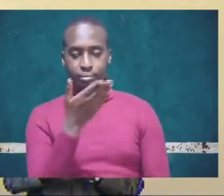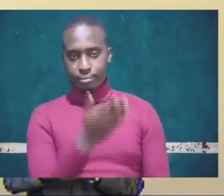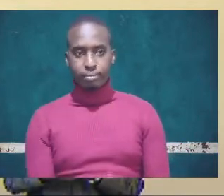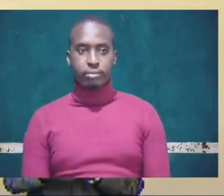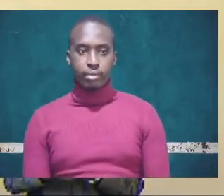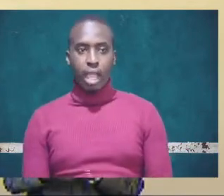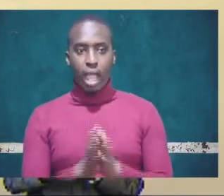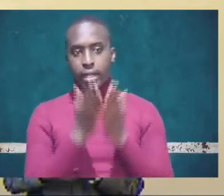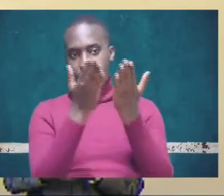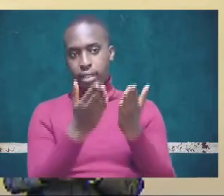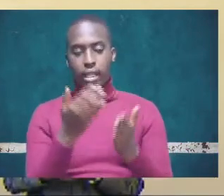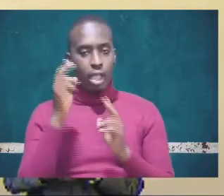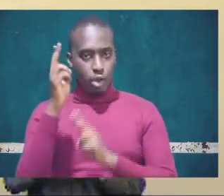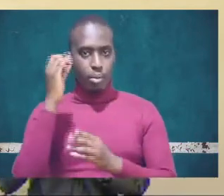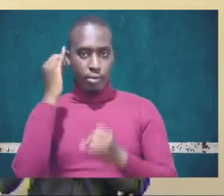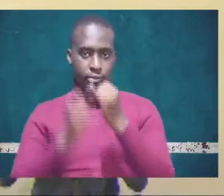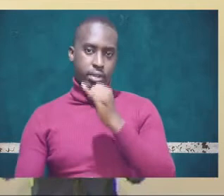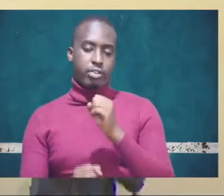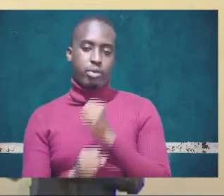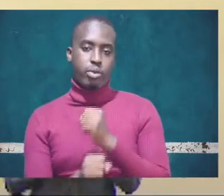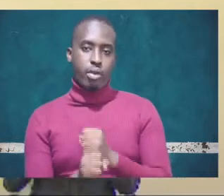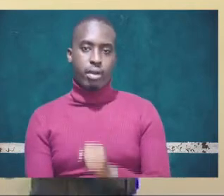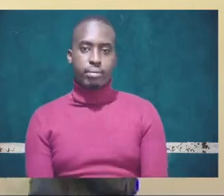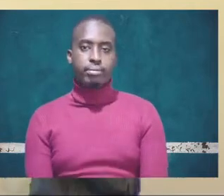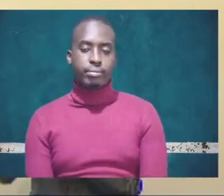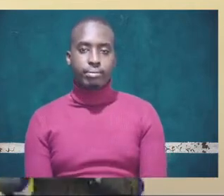And also this one, I hope you've finished.